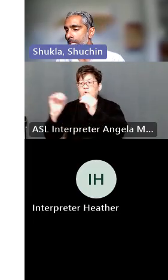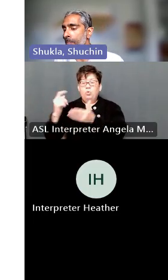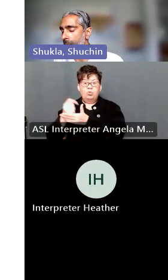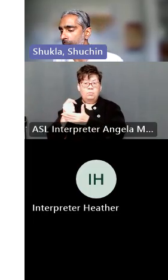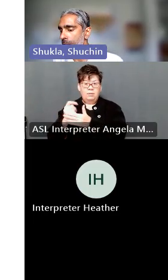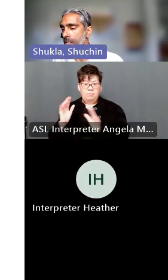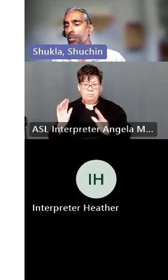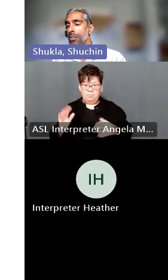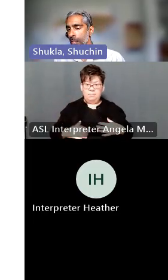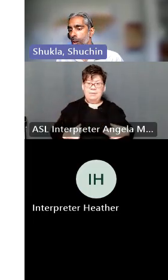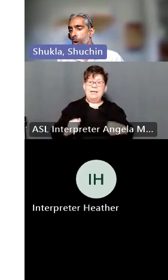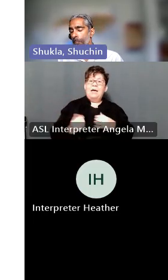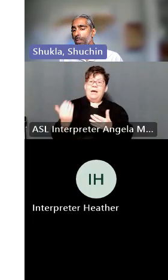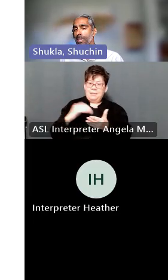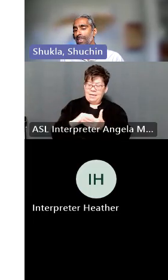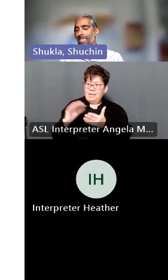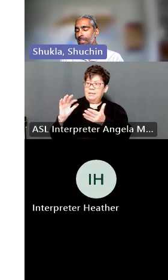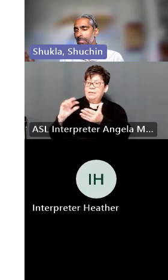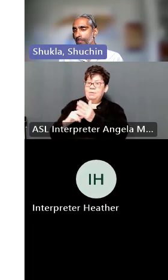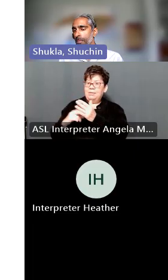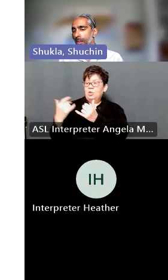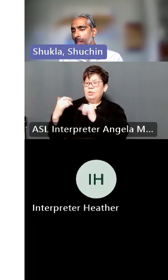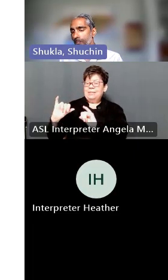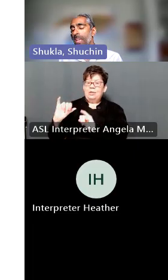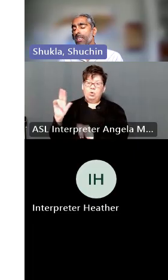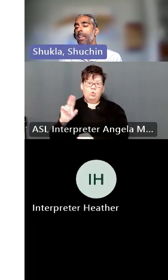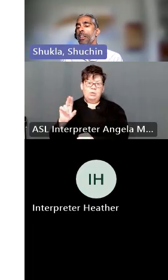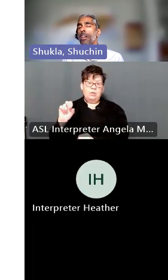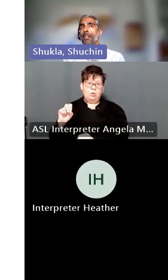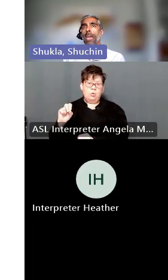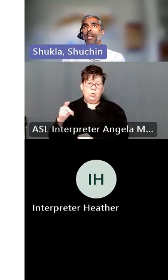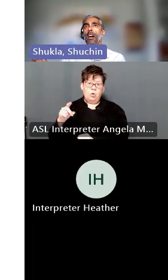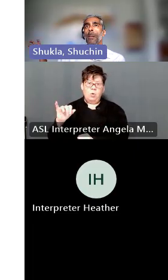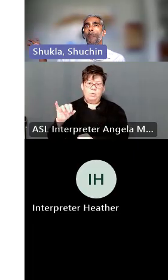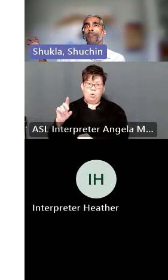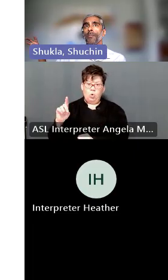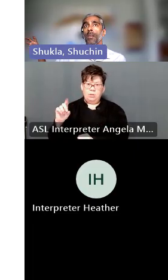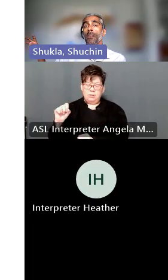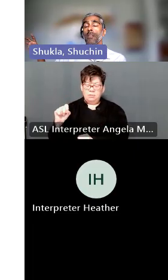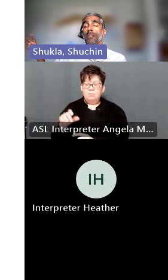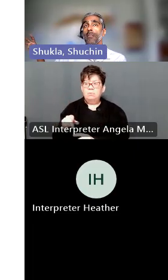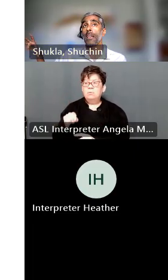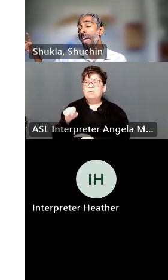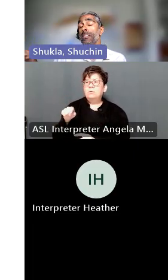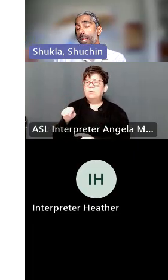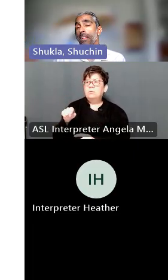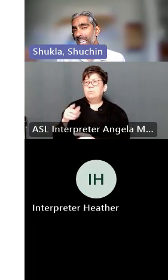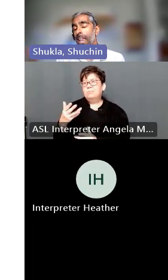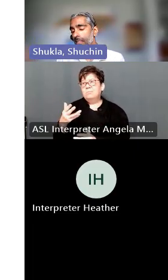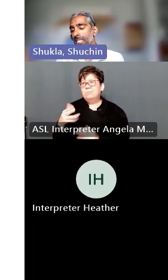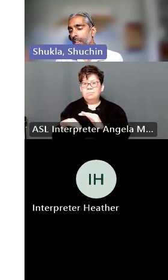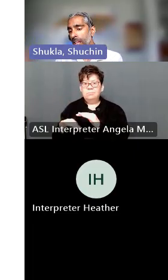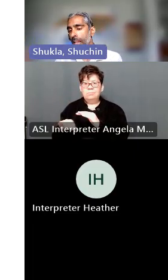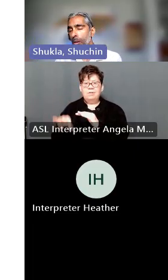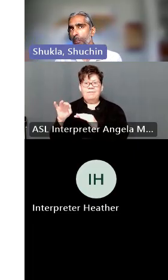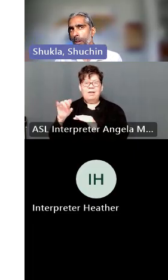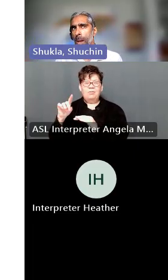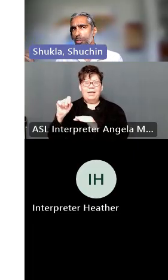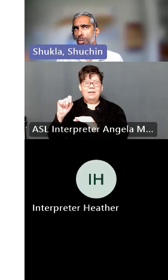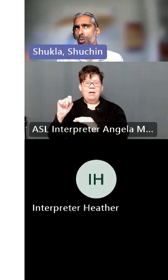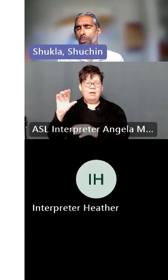which ostensibly means you're still using opioids in this. Basically, they found data in Connecticut, the